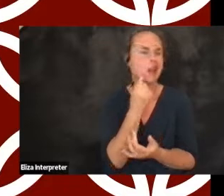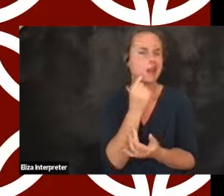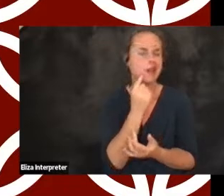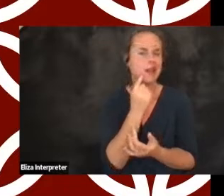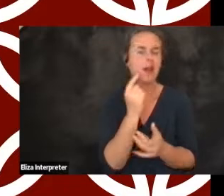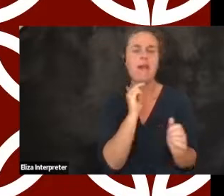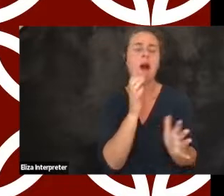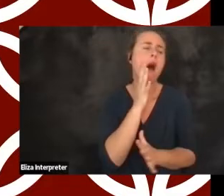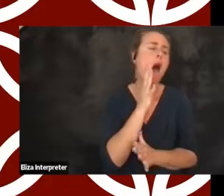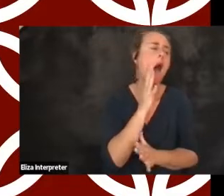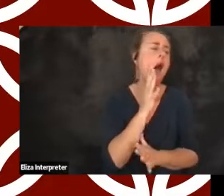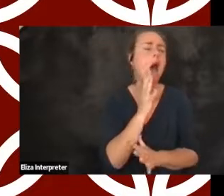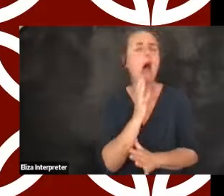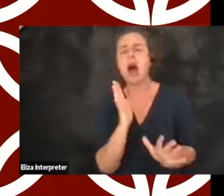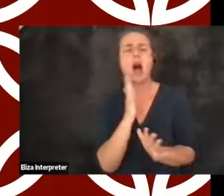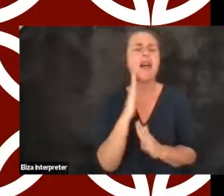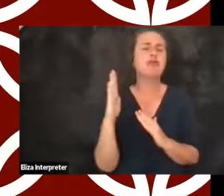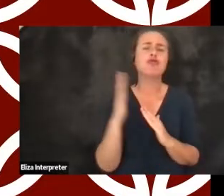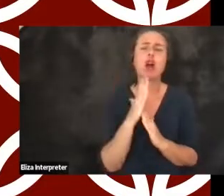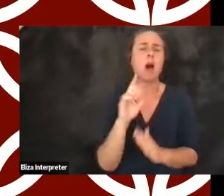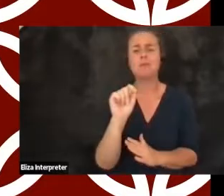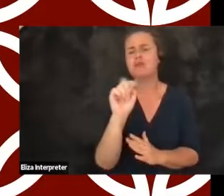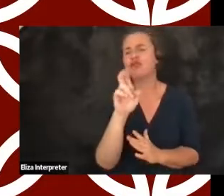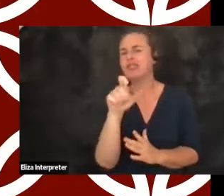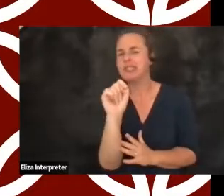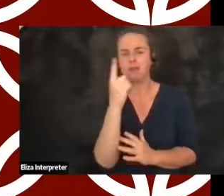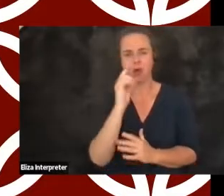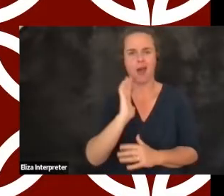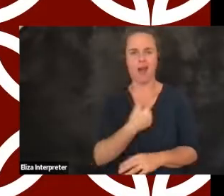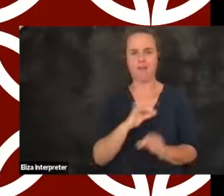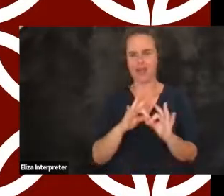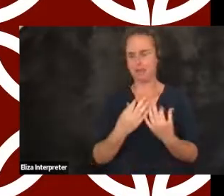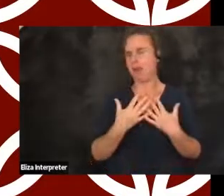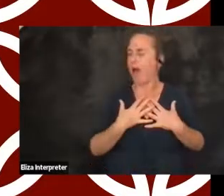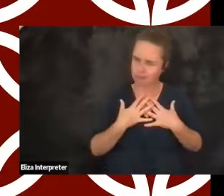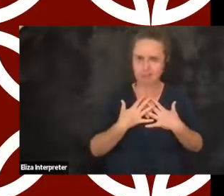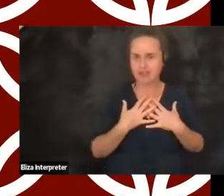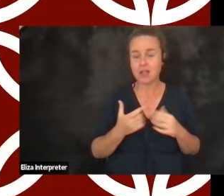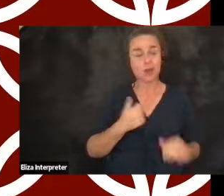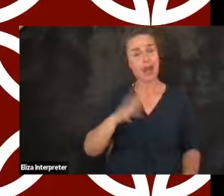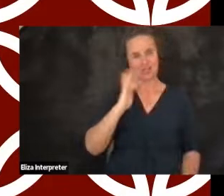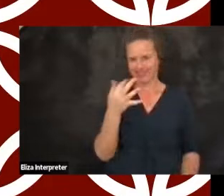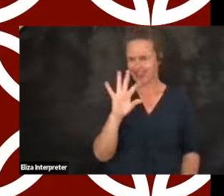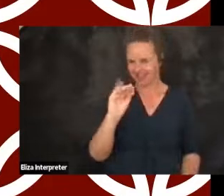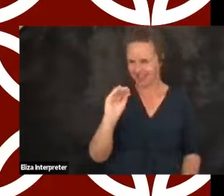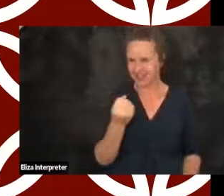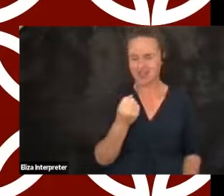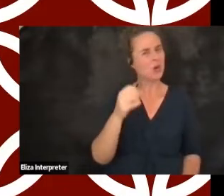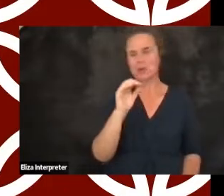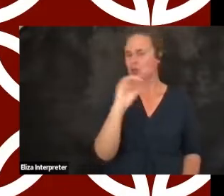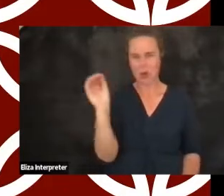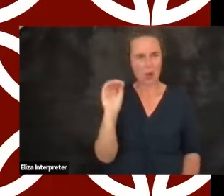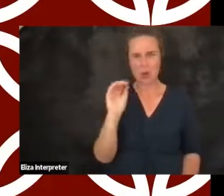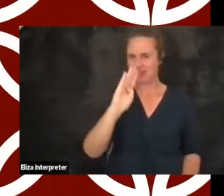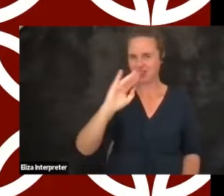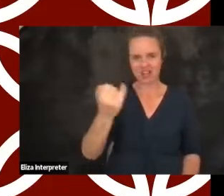could happen in our family. So, you know, to be fair, you know, it was the 70s, so there wasn't a Ben and Jerry's, and